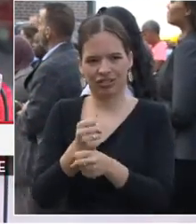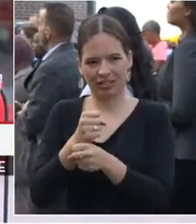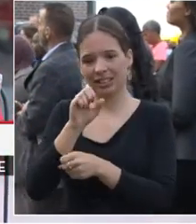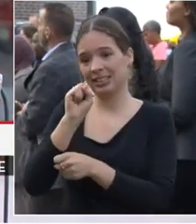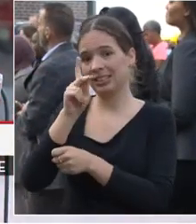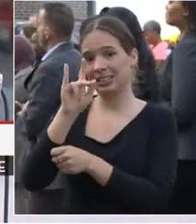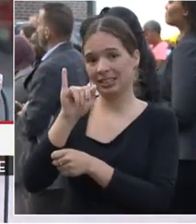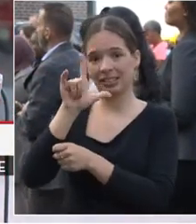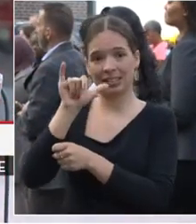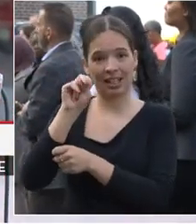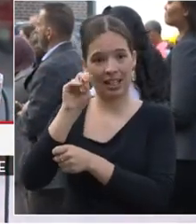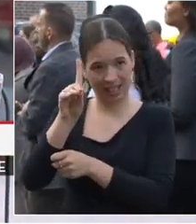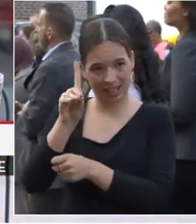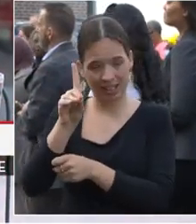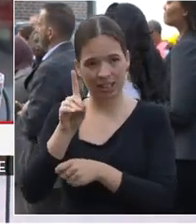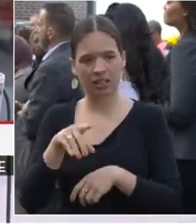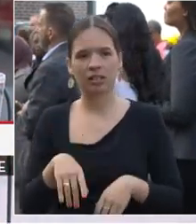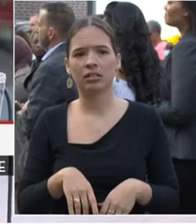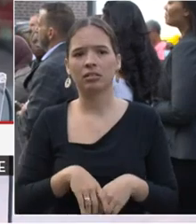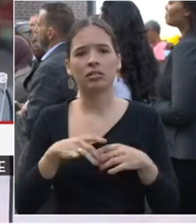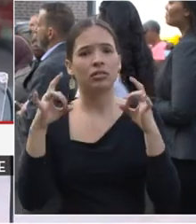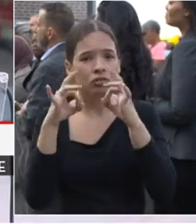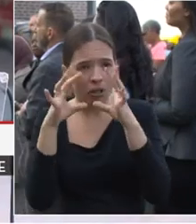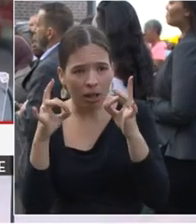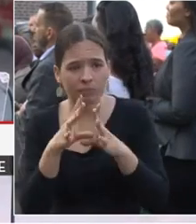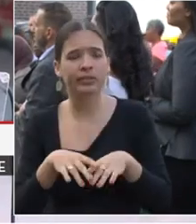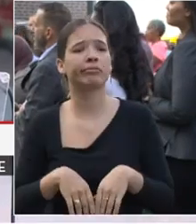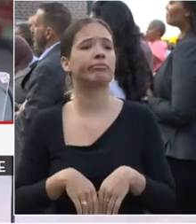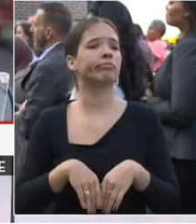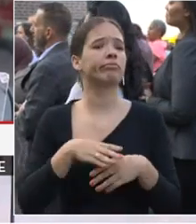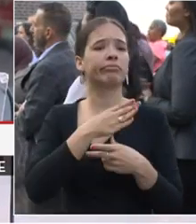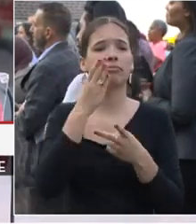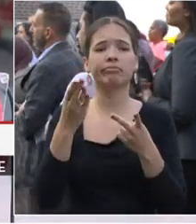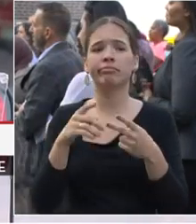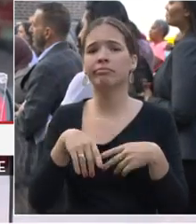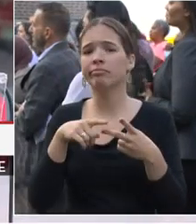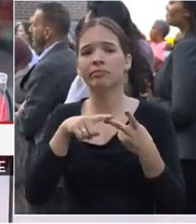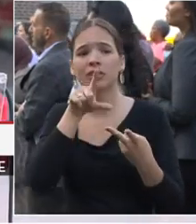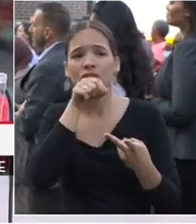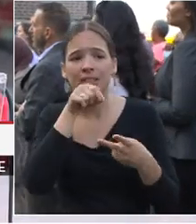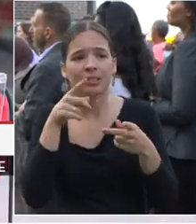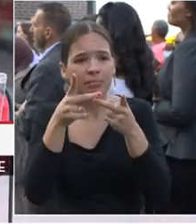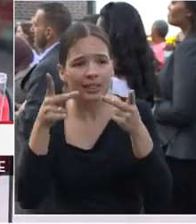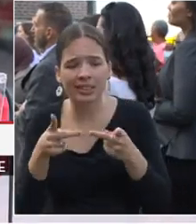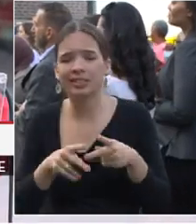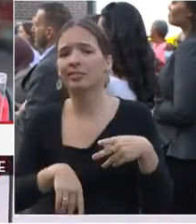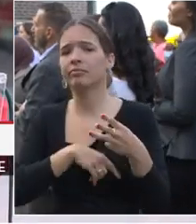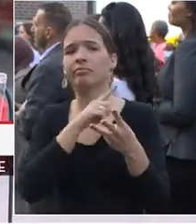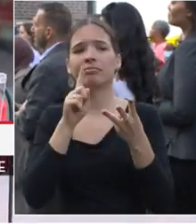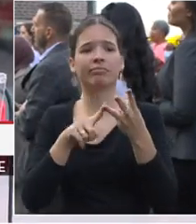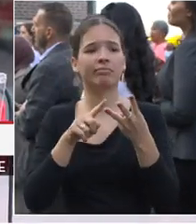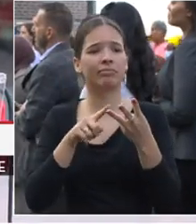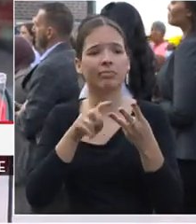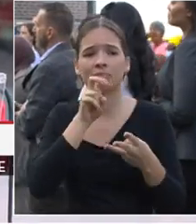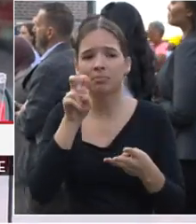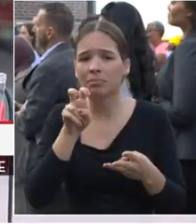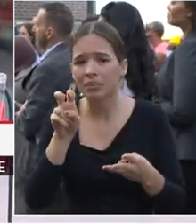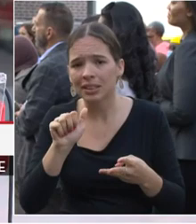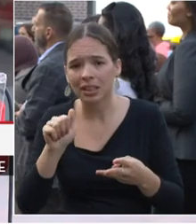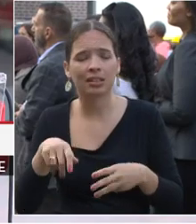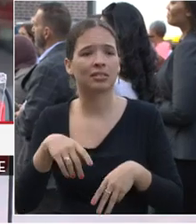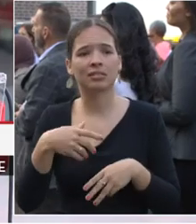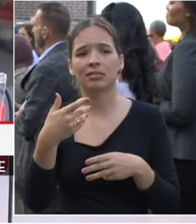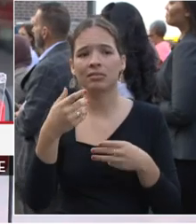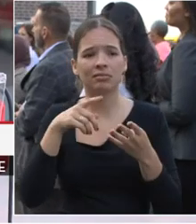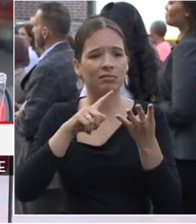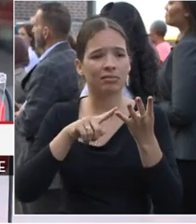Starbucks, Roaming Rooster, and Pizza, Fuji, Skyland Nails, and like